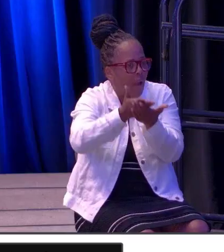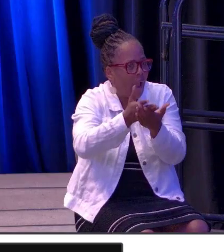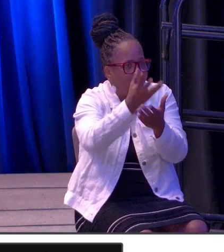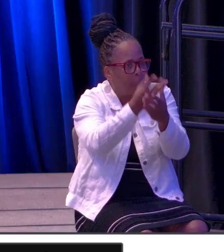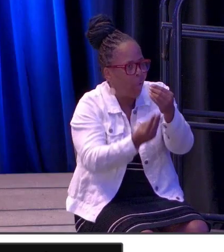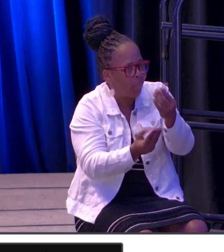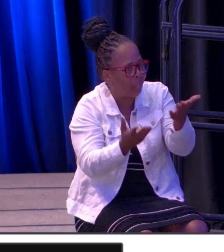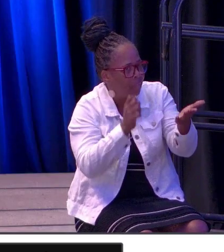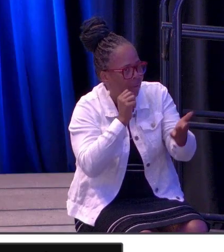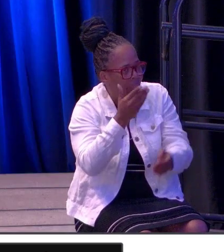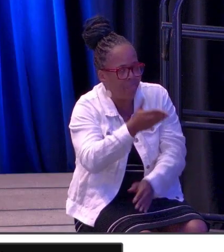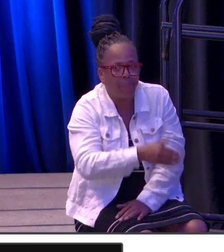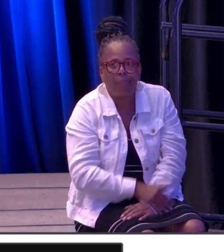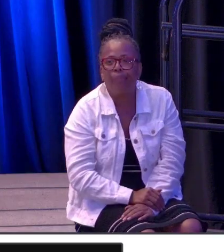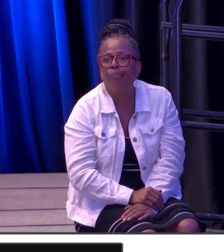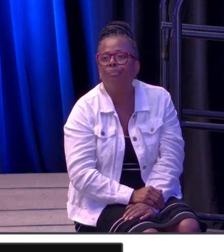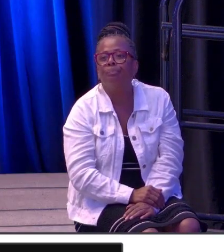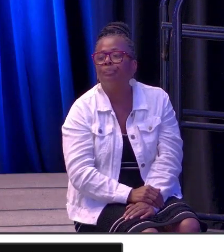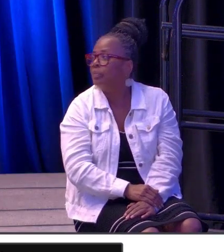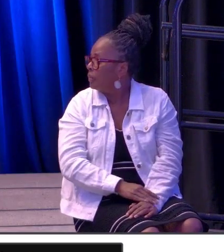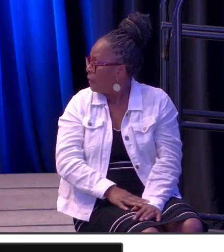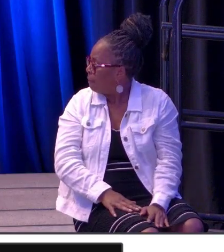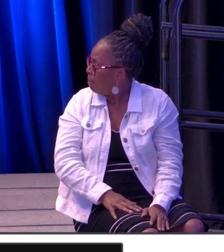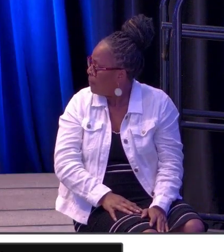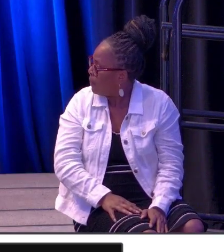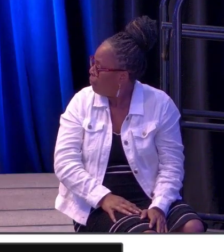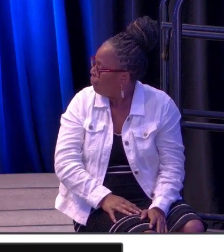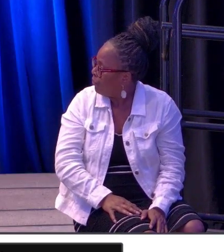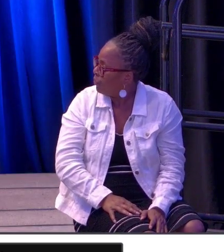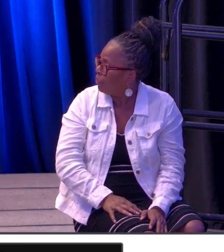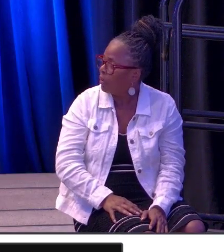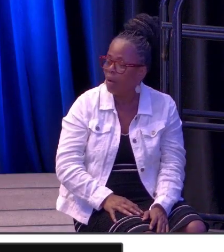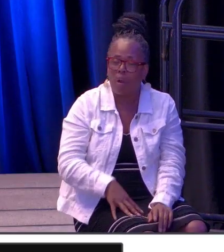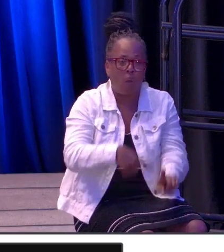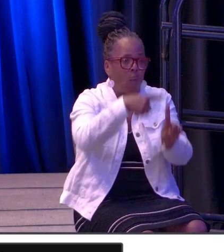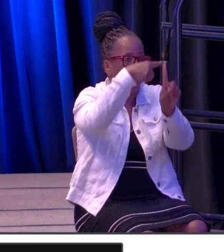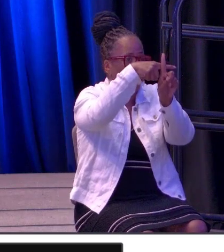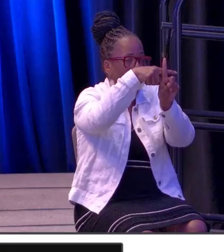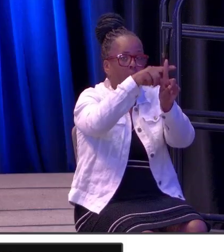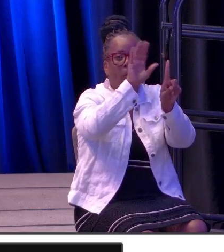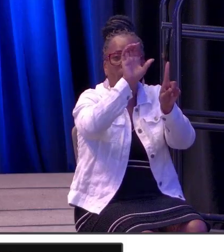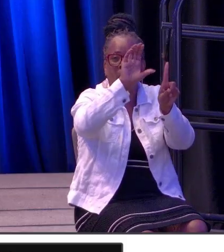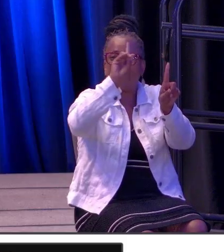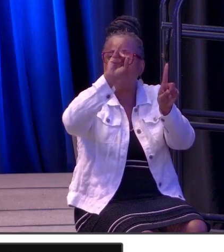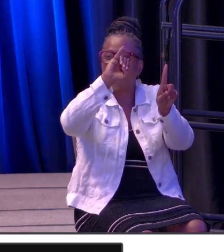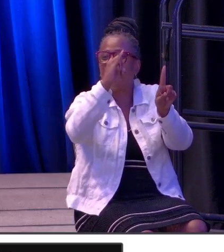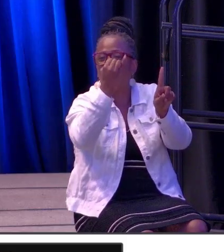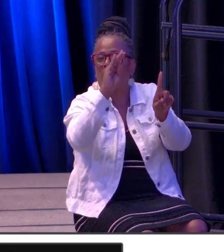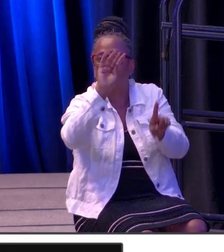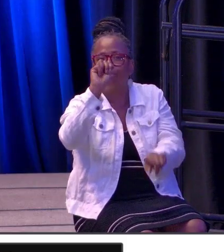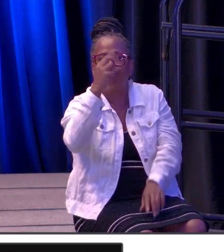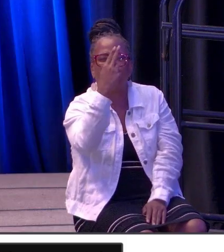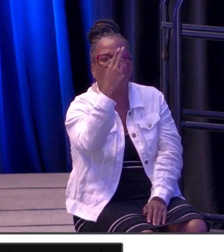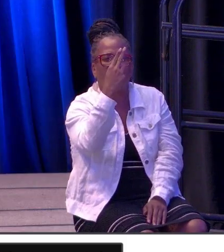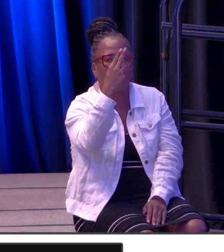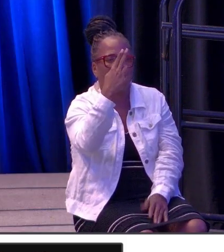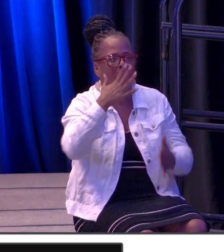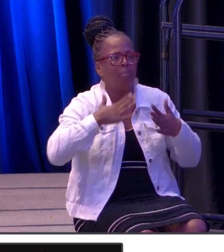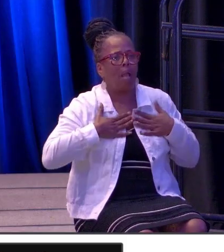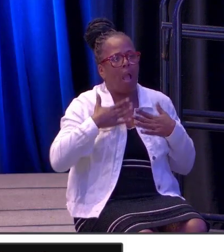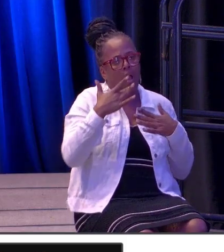And then in the DJ booth zone, think about, when have your preferences shaped how advocacy